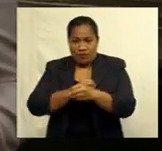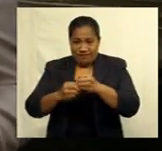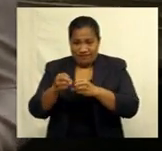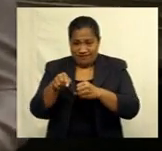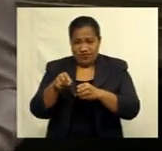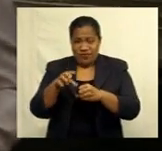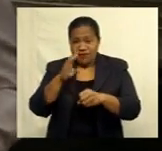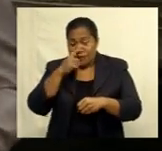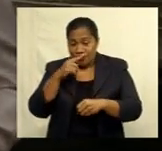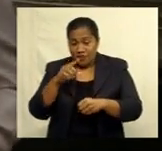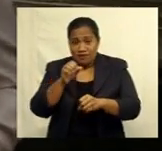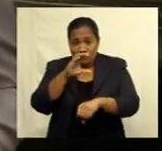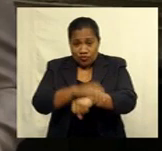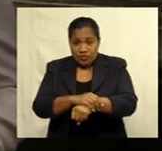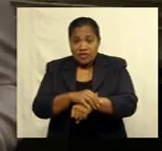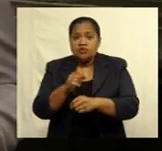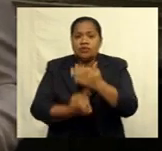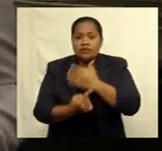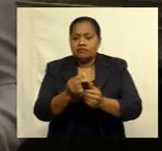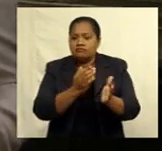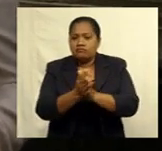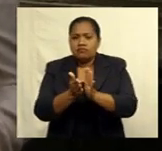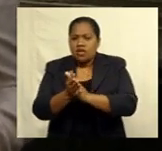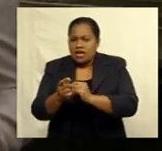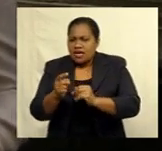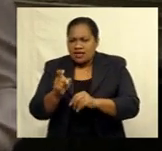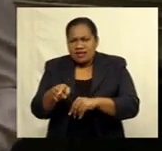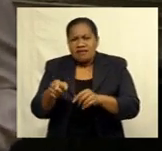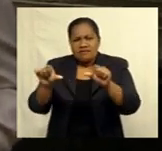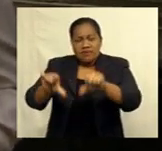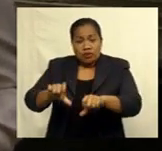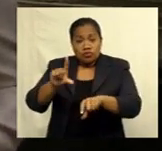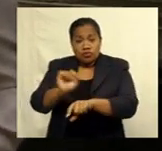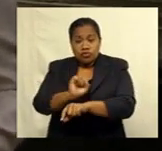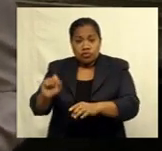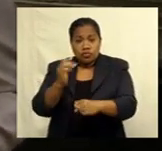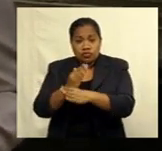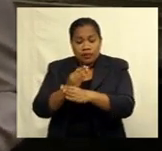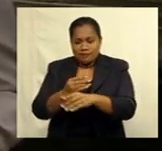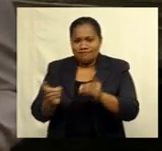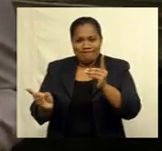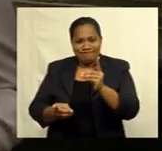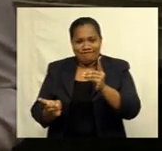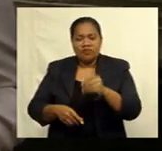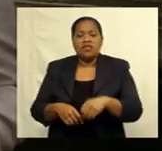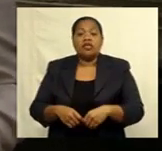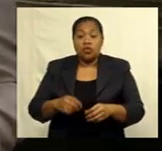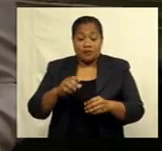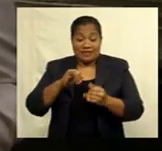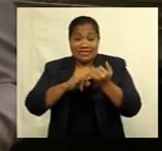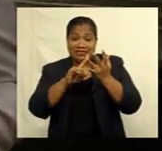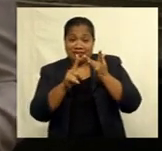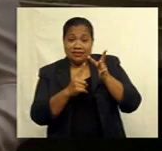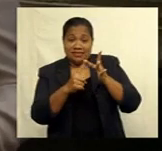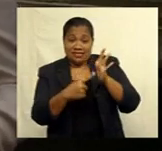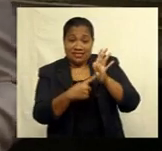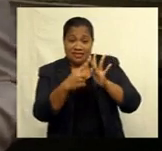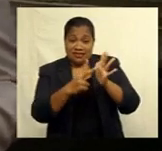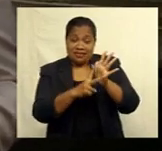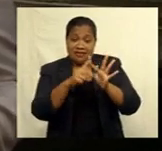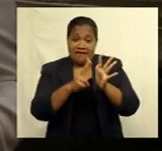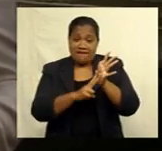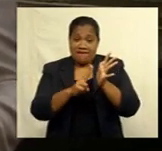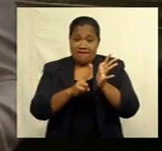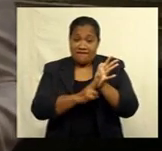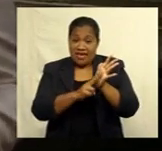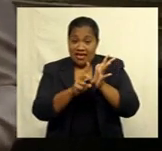comply or to carry out their works diligently. Commissioner of Police Brigadier General Sitiveni Ngilio had thanked the